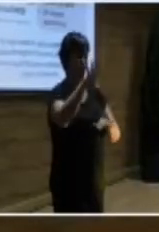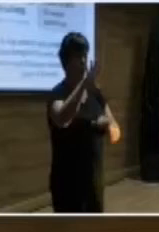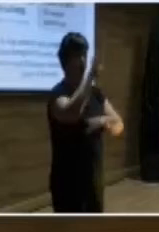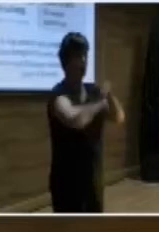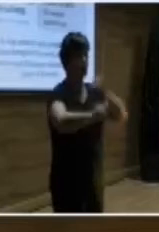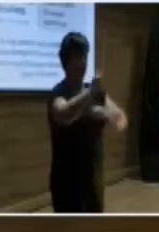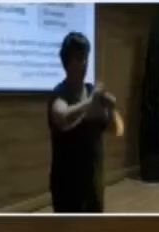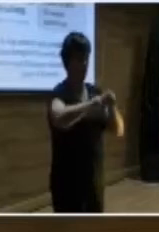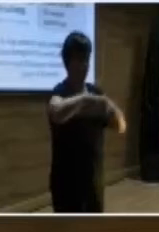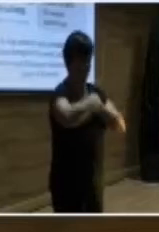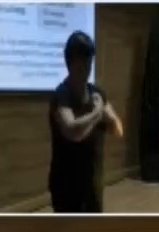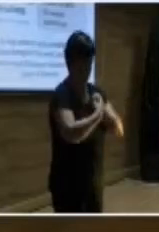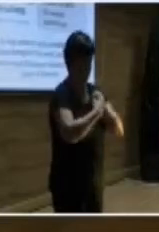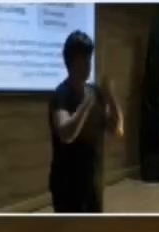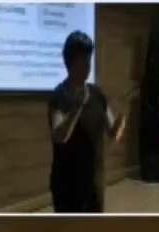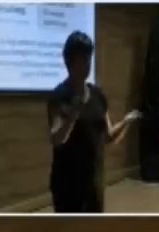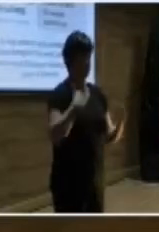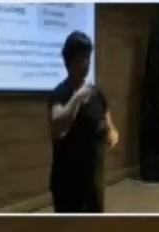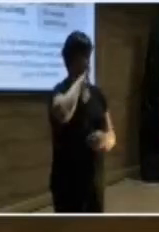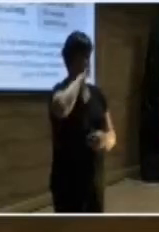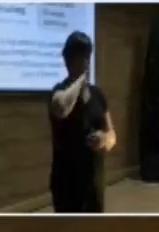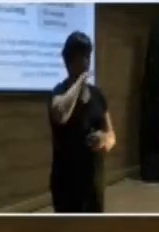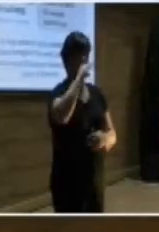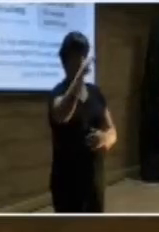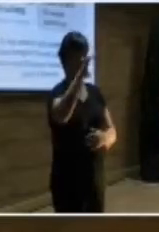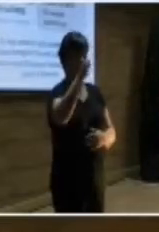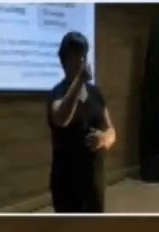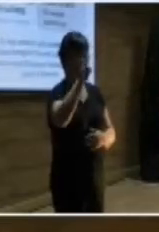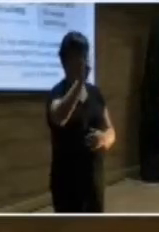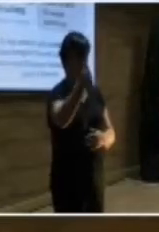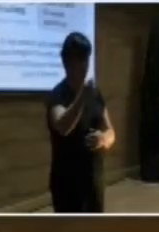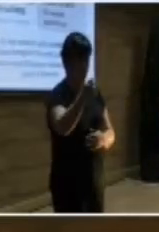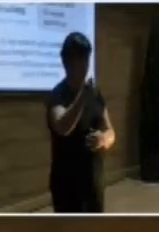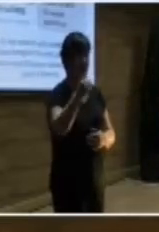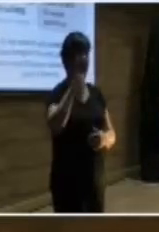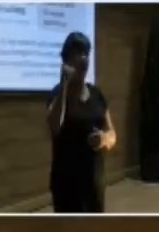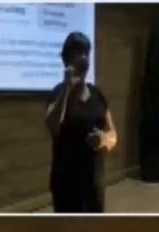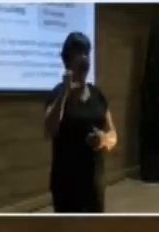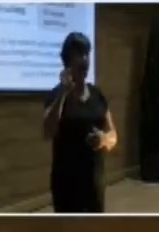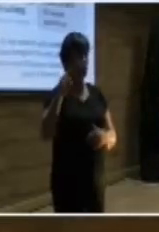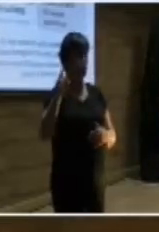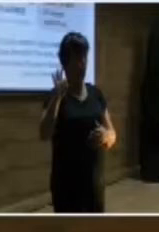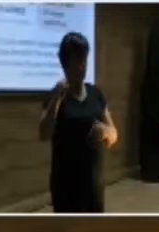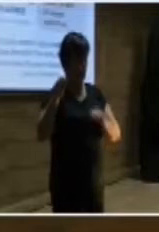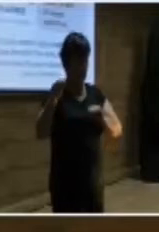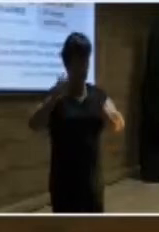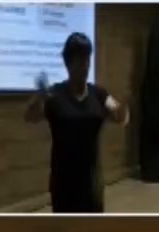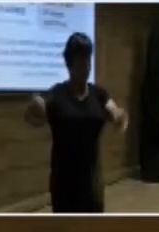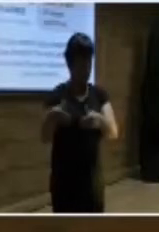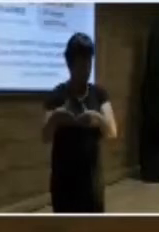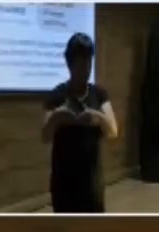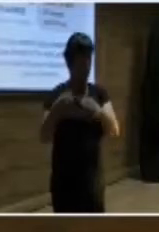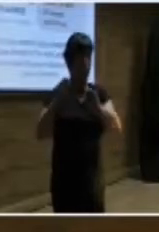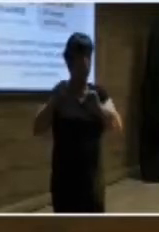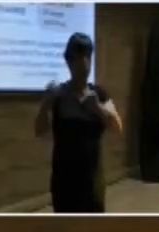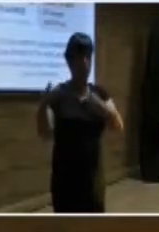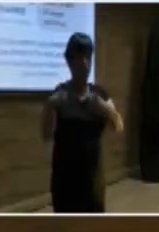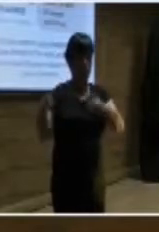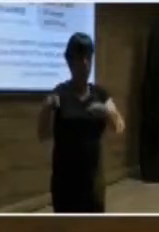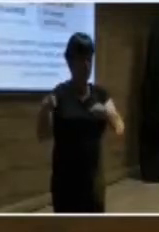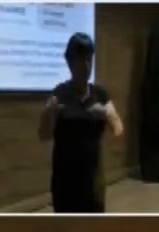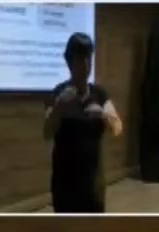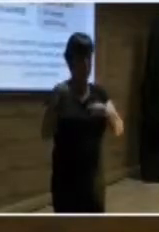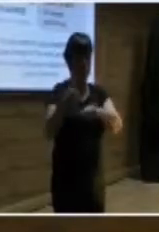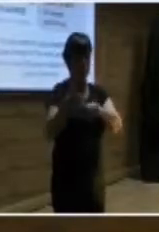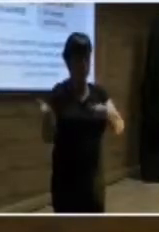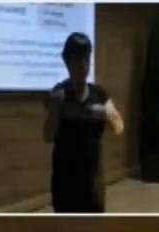that Seafa and Jesus and all of his team and board members and members are part of ADI